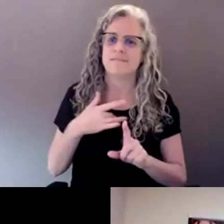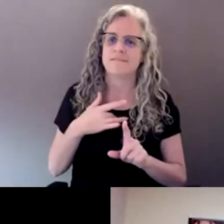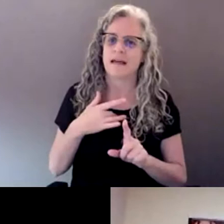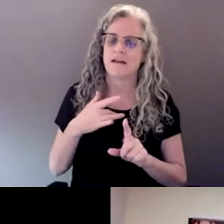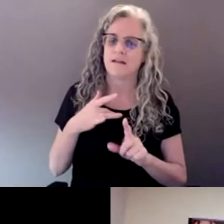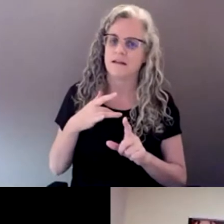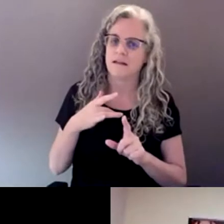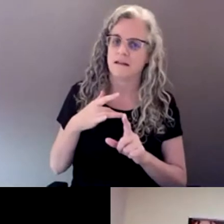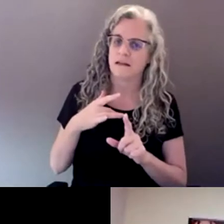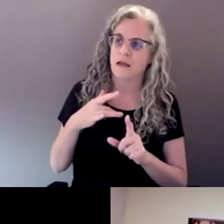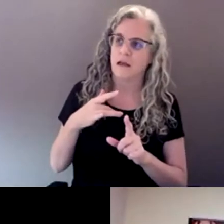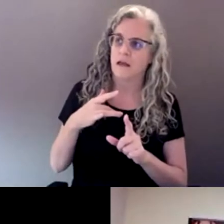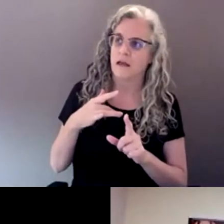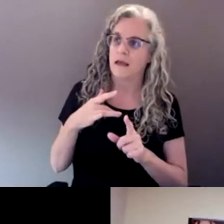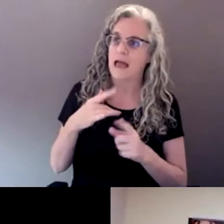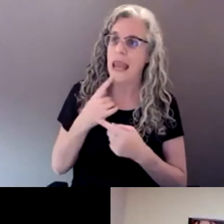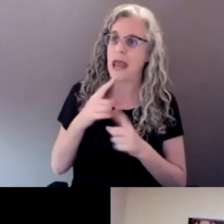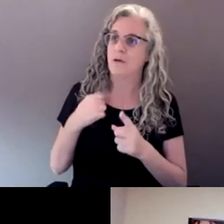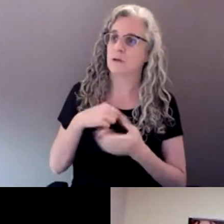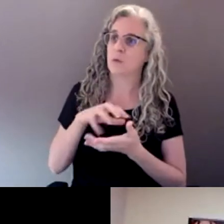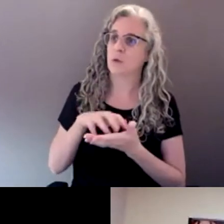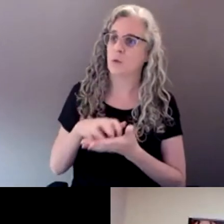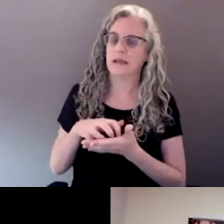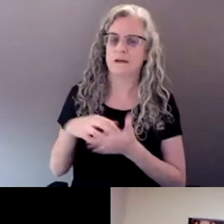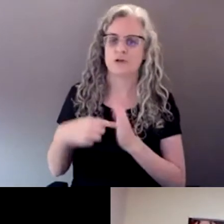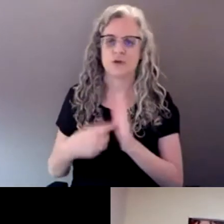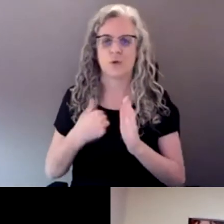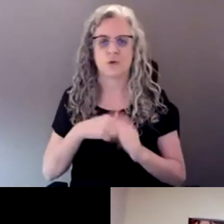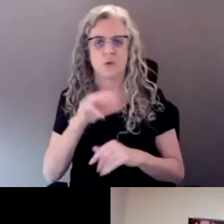implying moral superiority. Now,